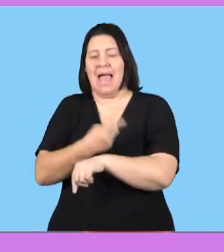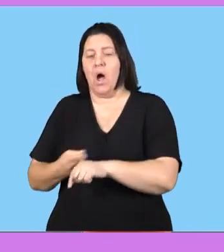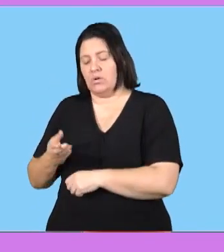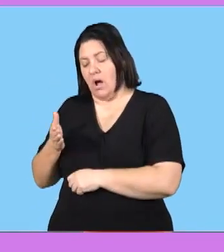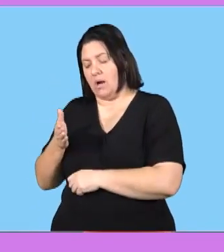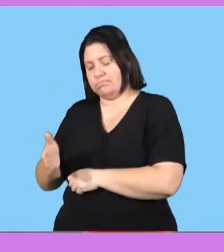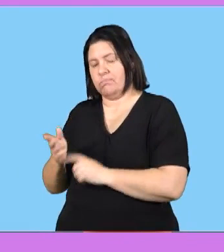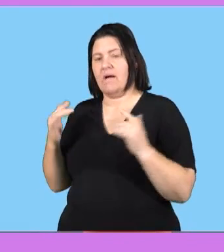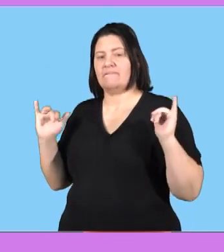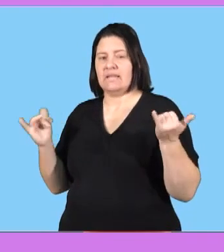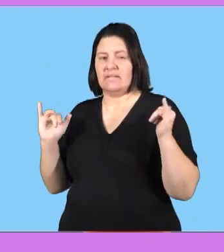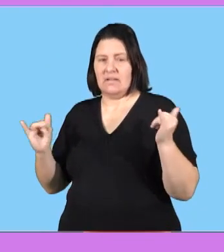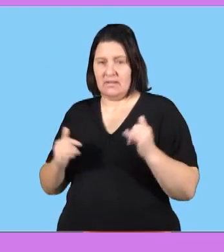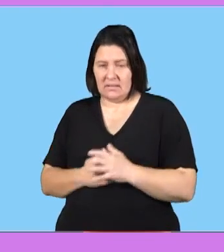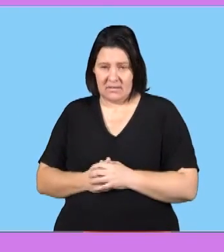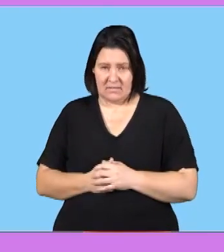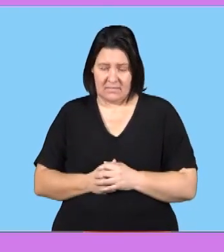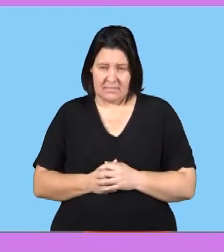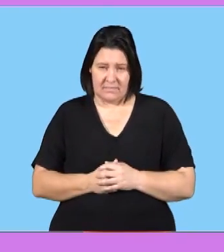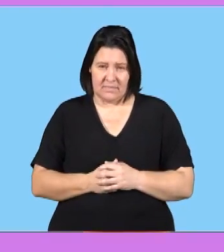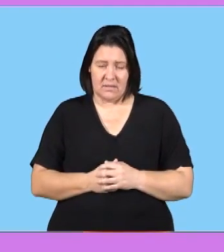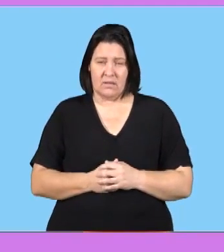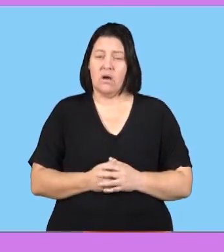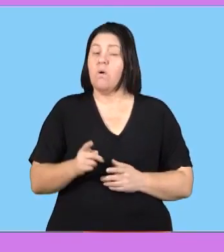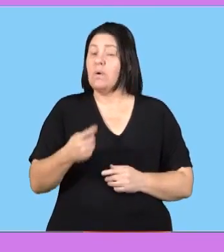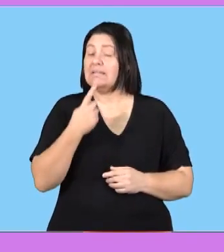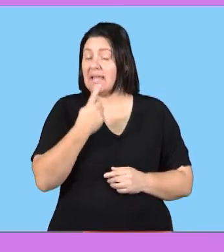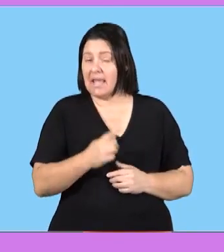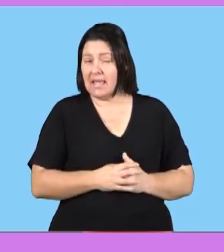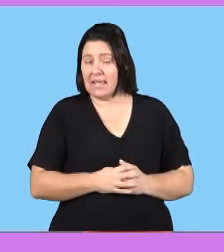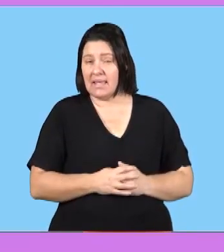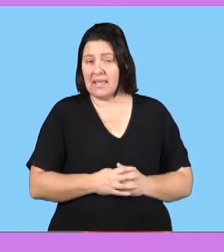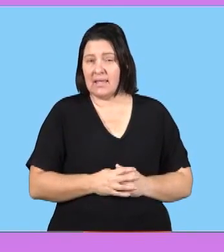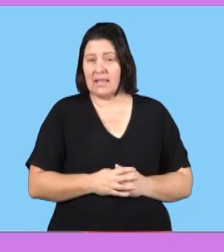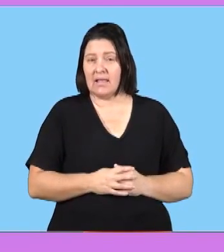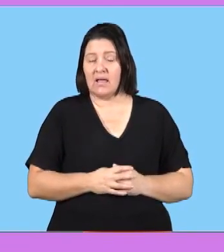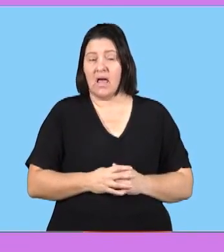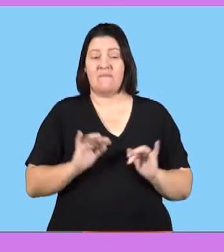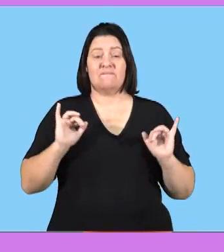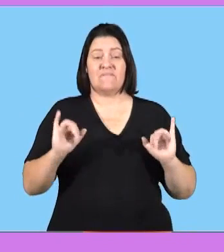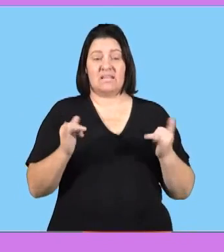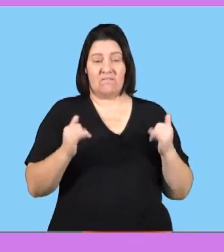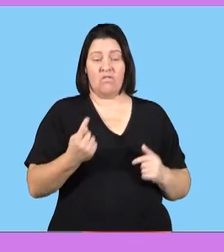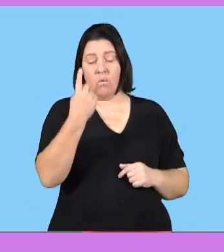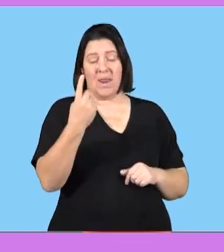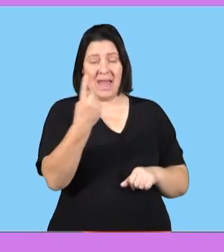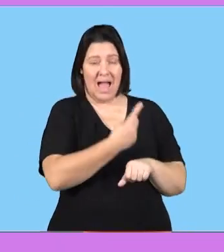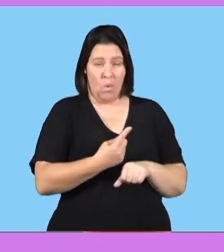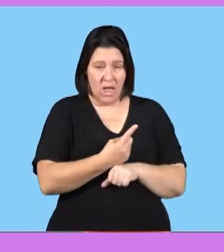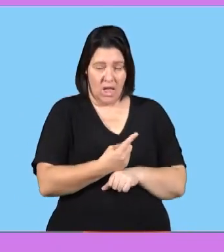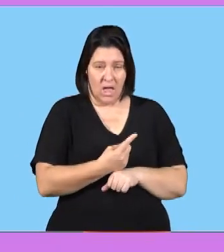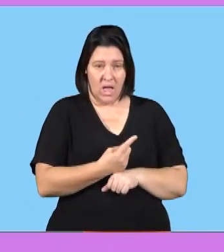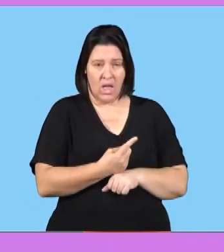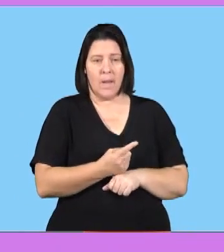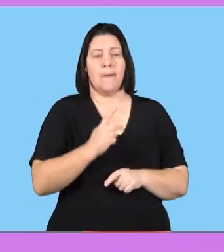the hours spent at the festival. Remember, we said if they are at the festival for 1